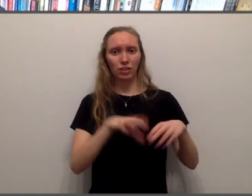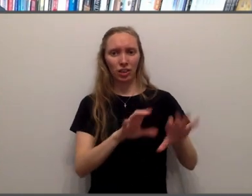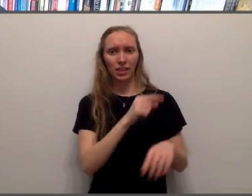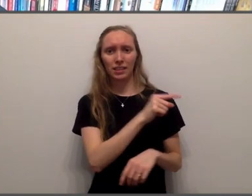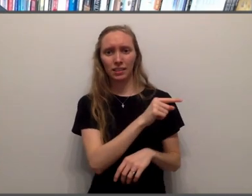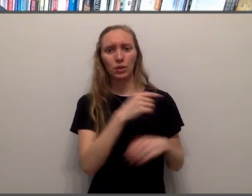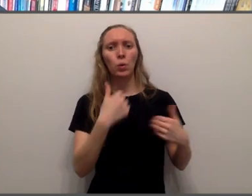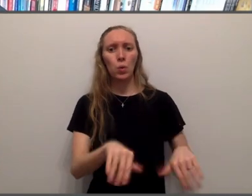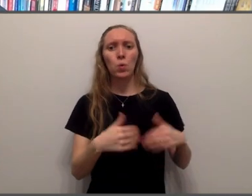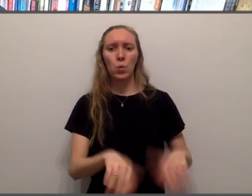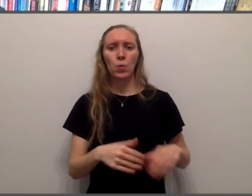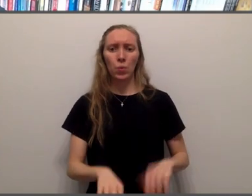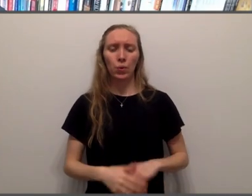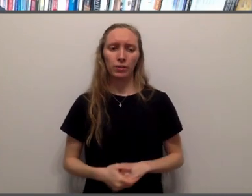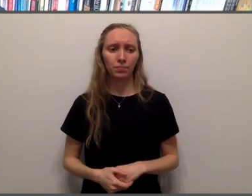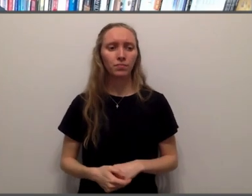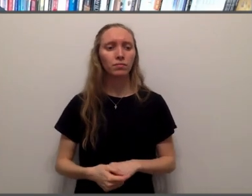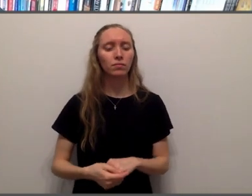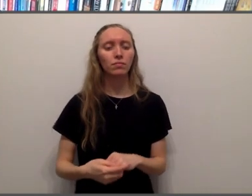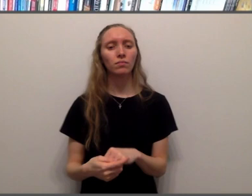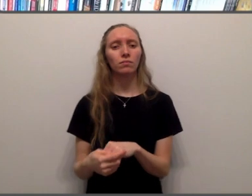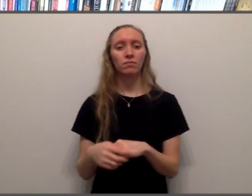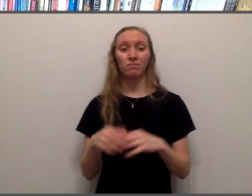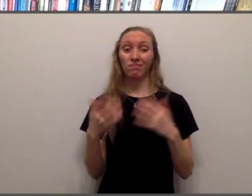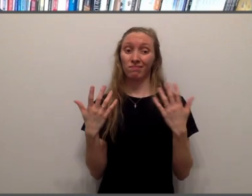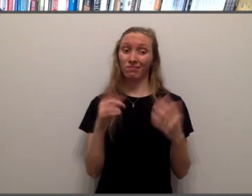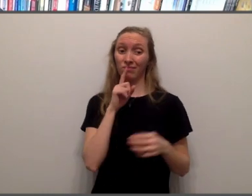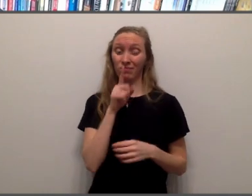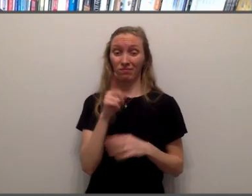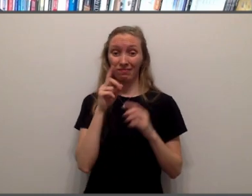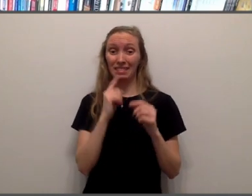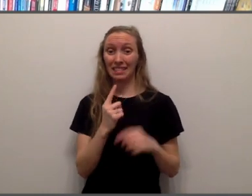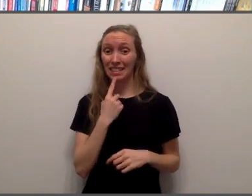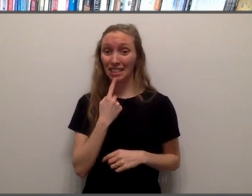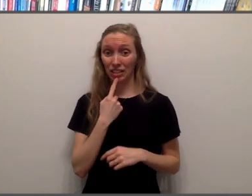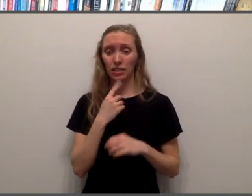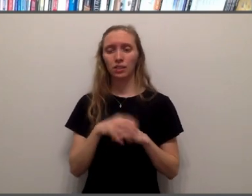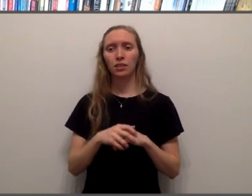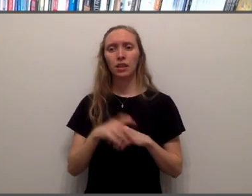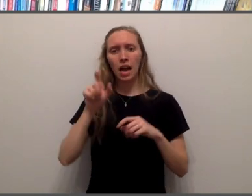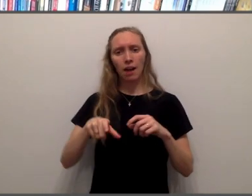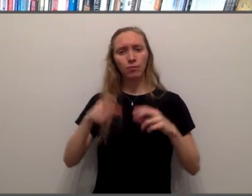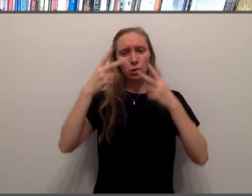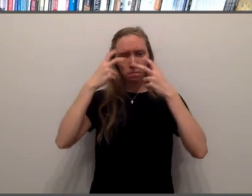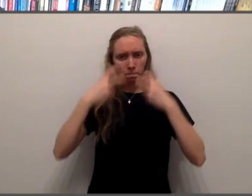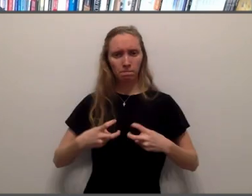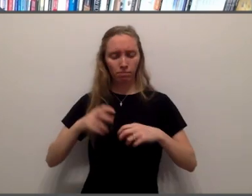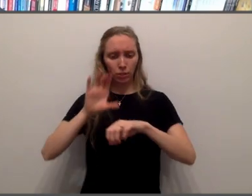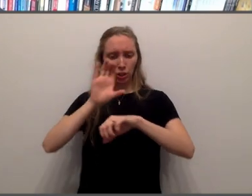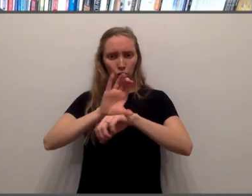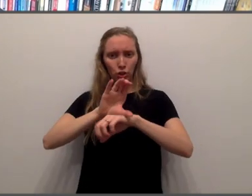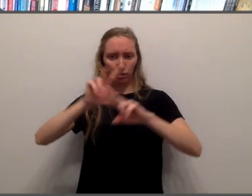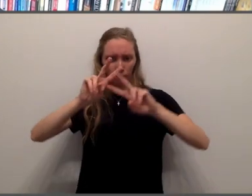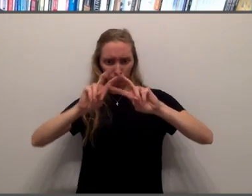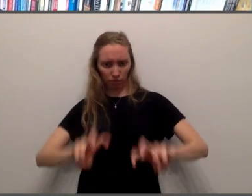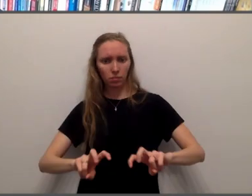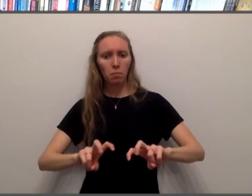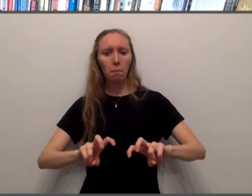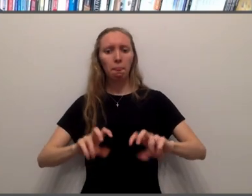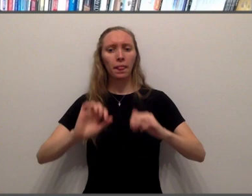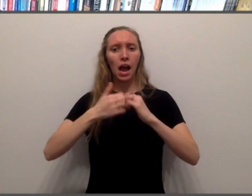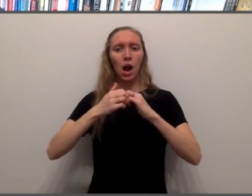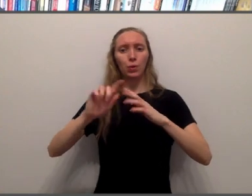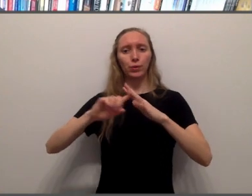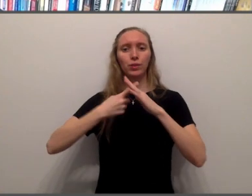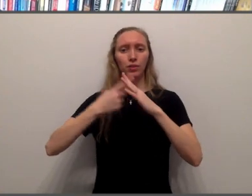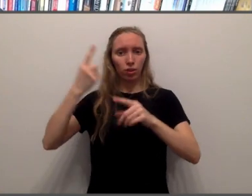do to be a church that starts in the right place, that builds the table, that extends